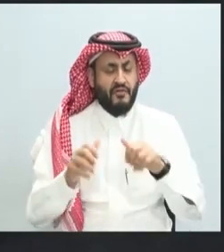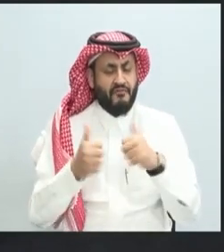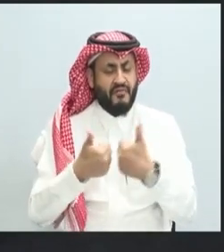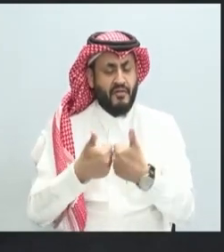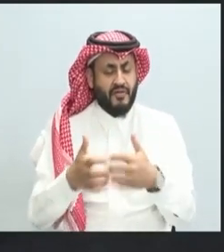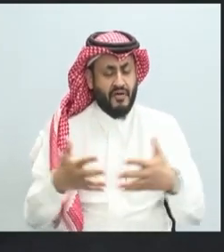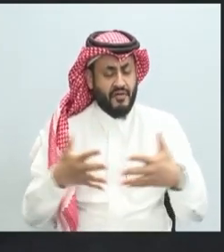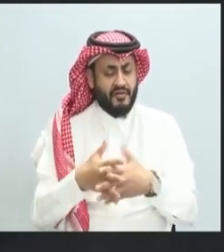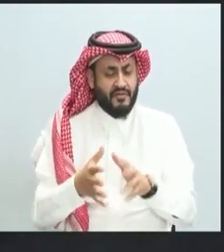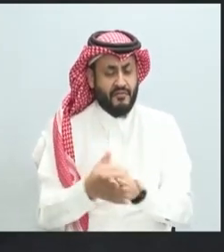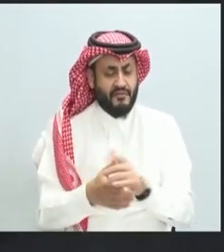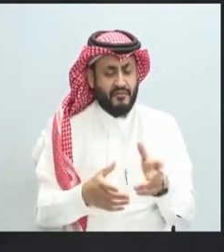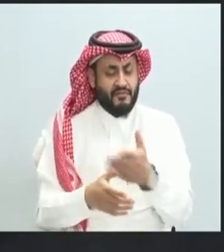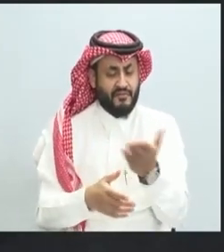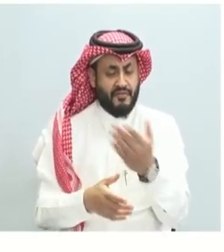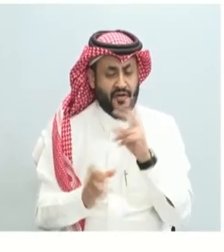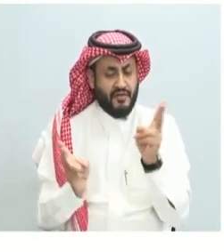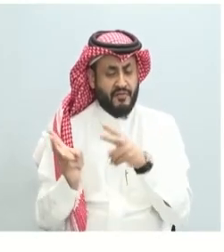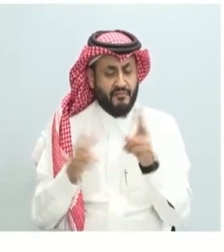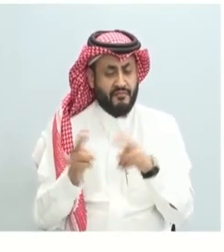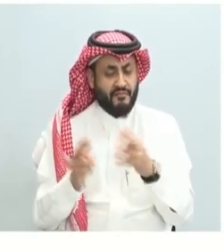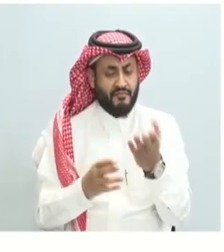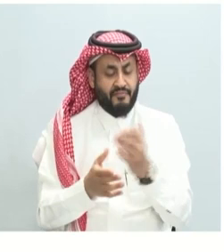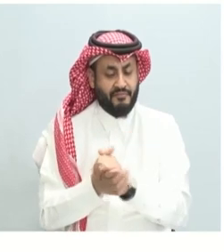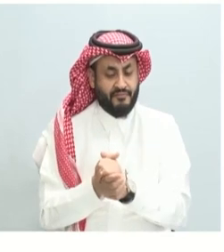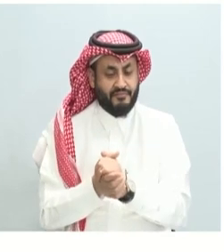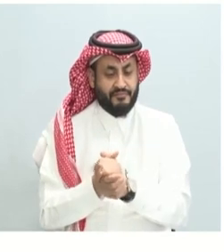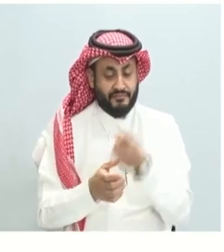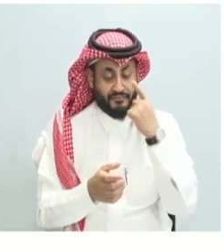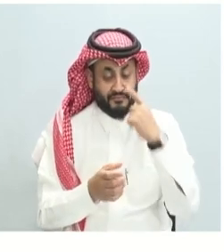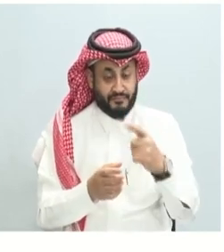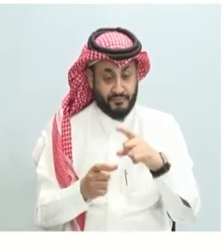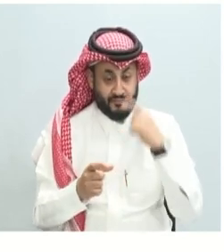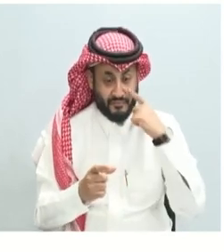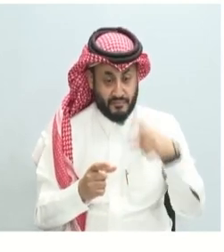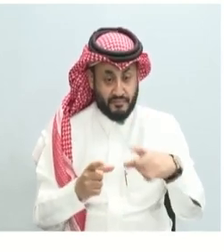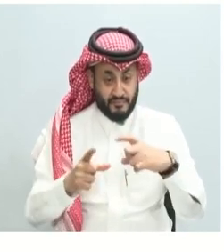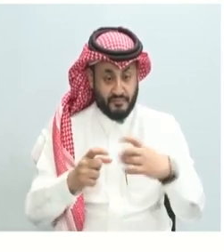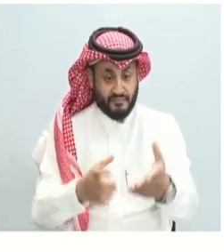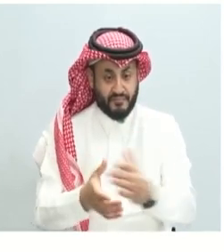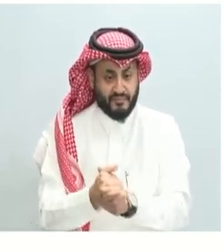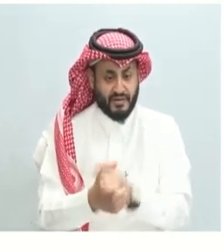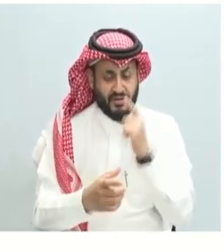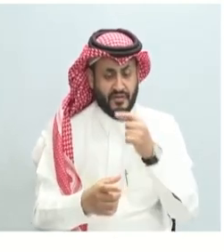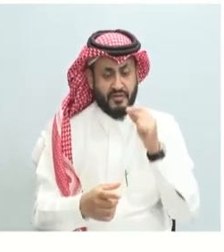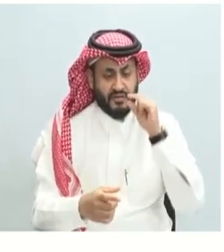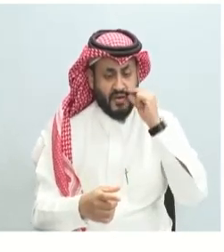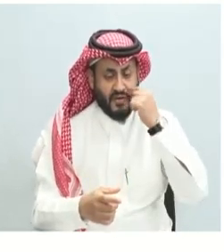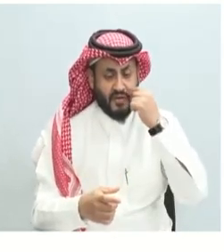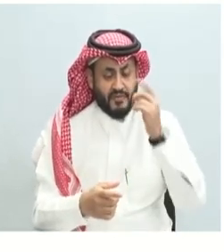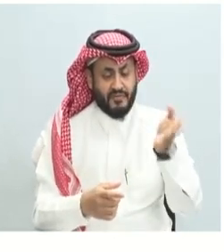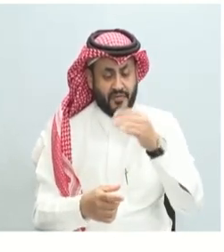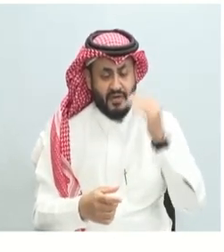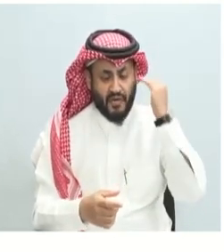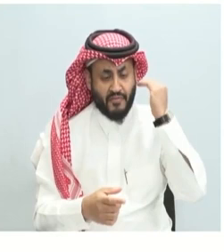and having the following conversation. Look at this picture. There is a man, a